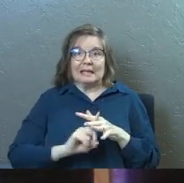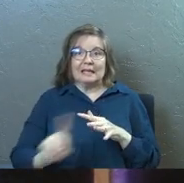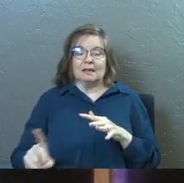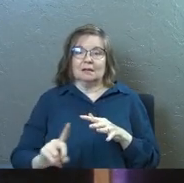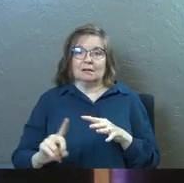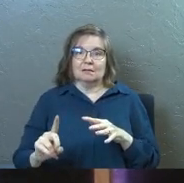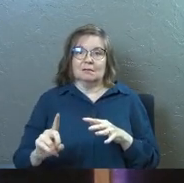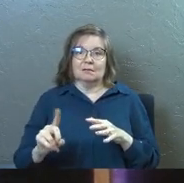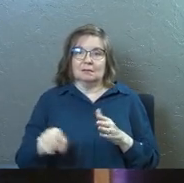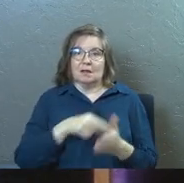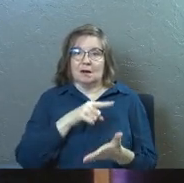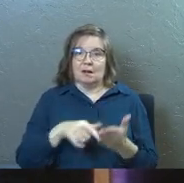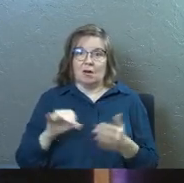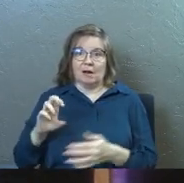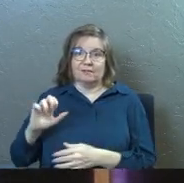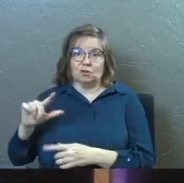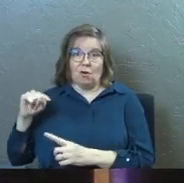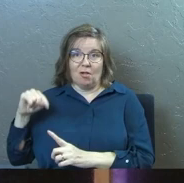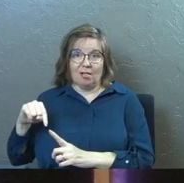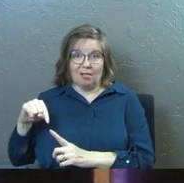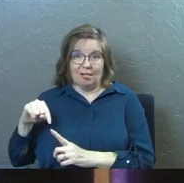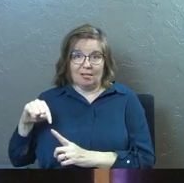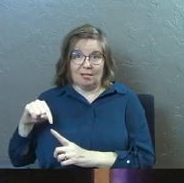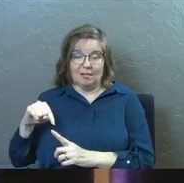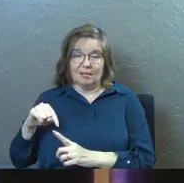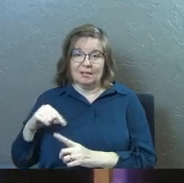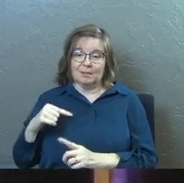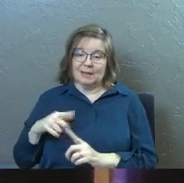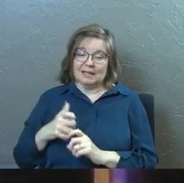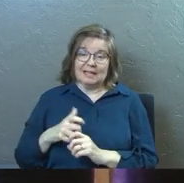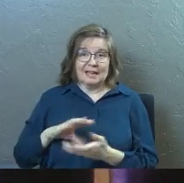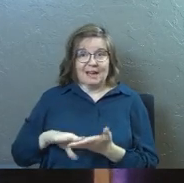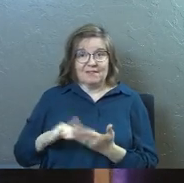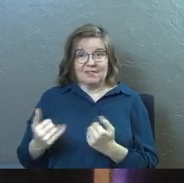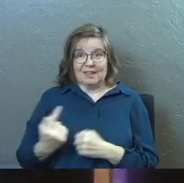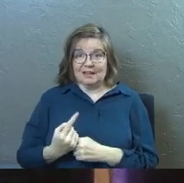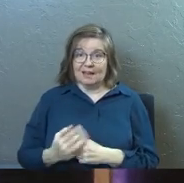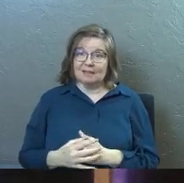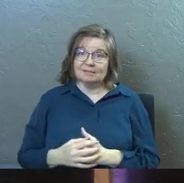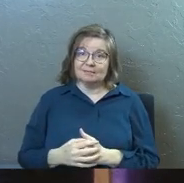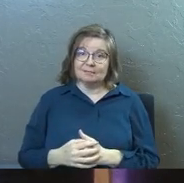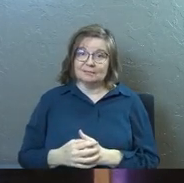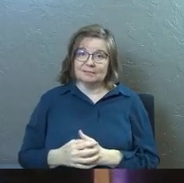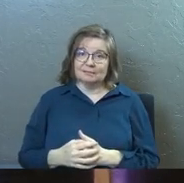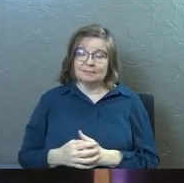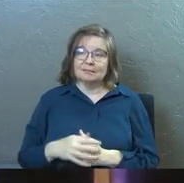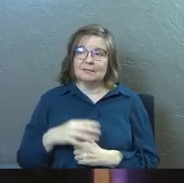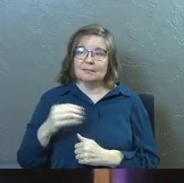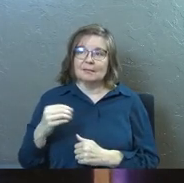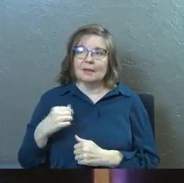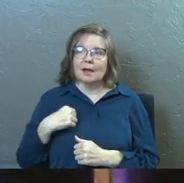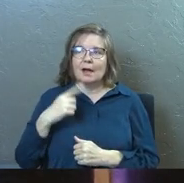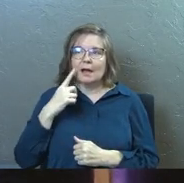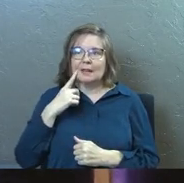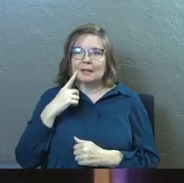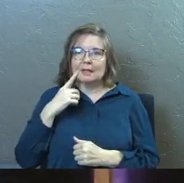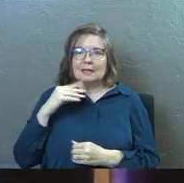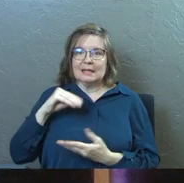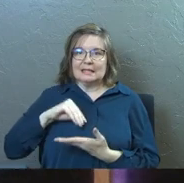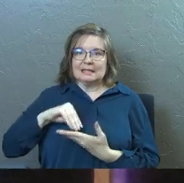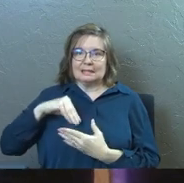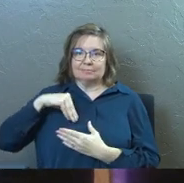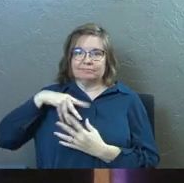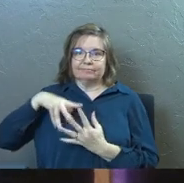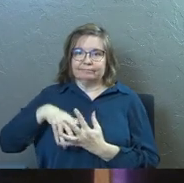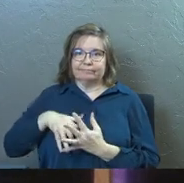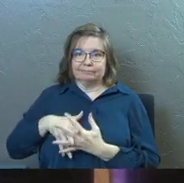persecution of Saul. But man, he got forgiven that day. And I think a seed had been